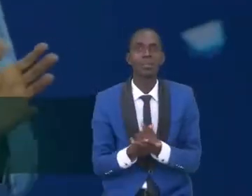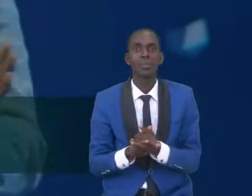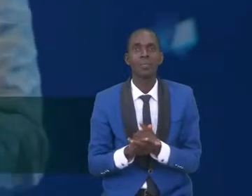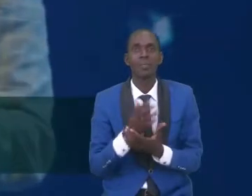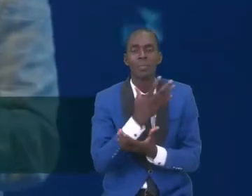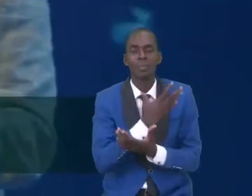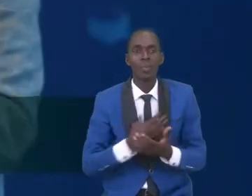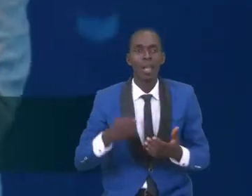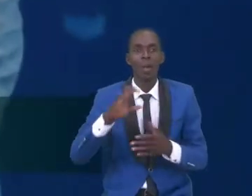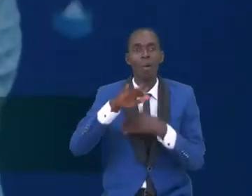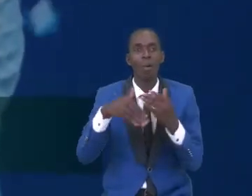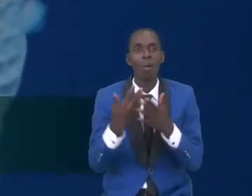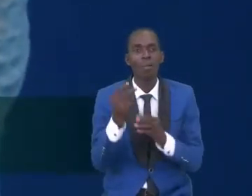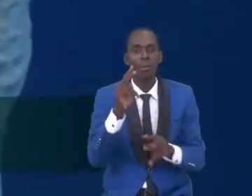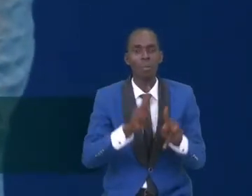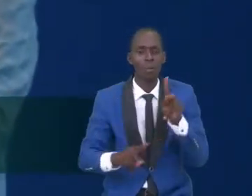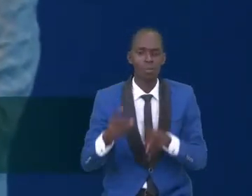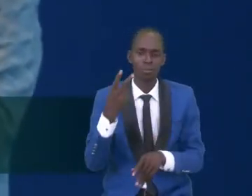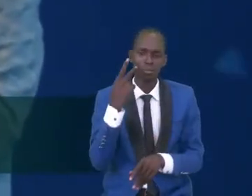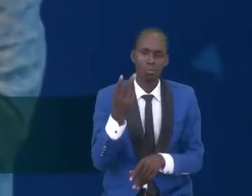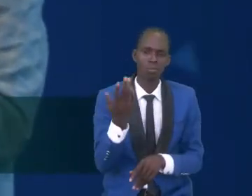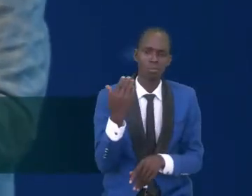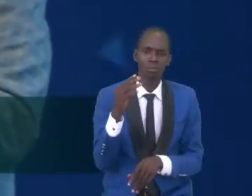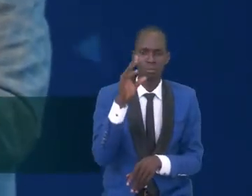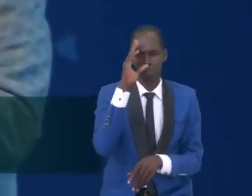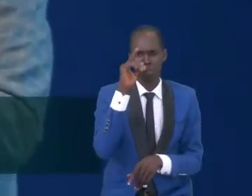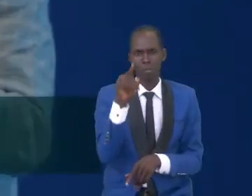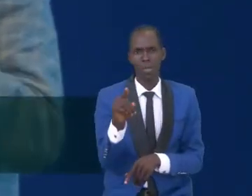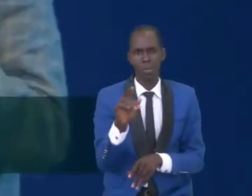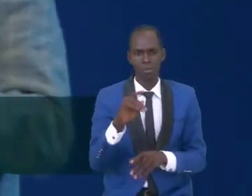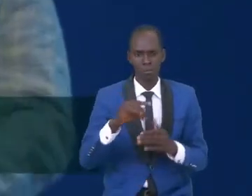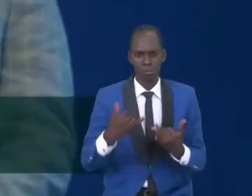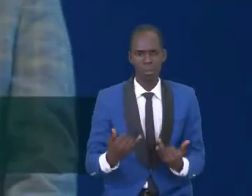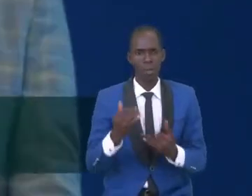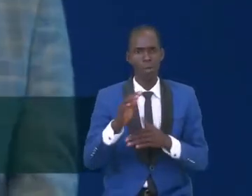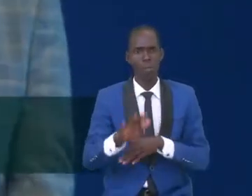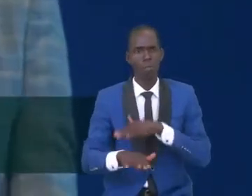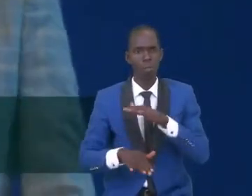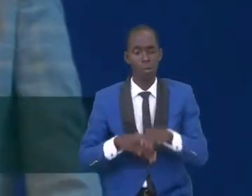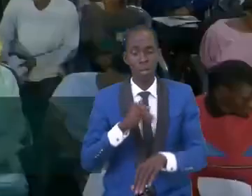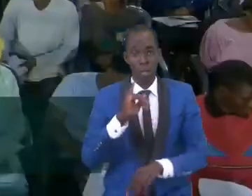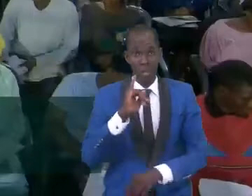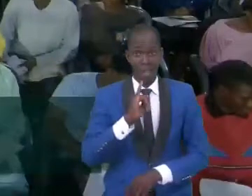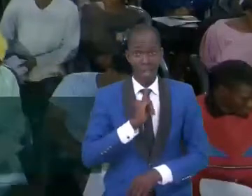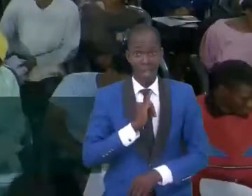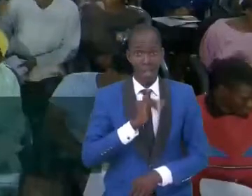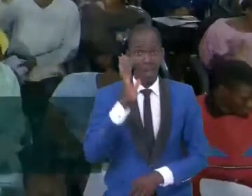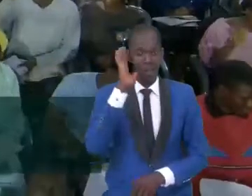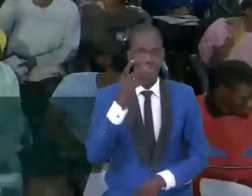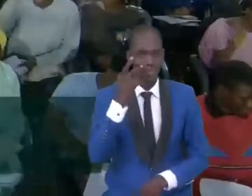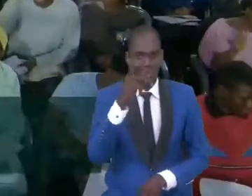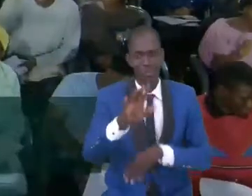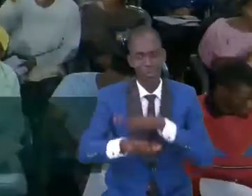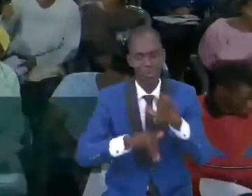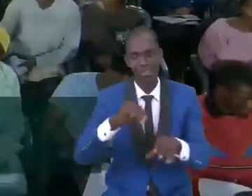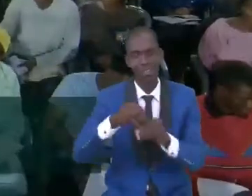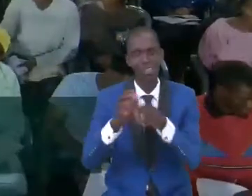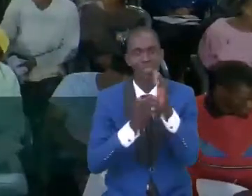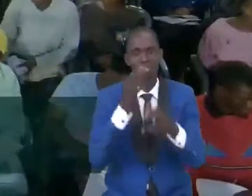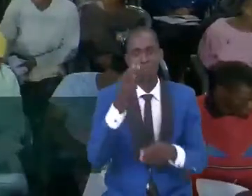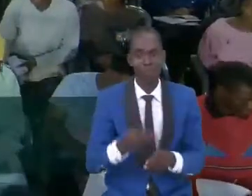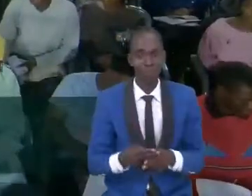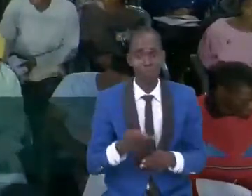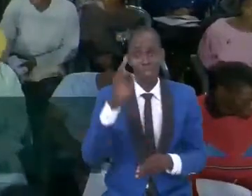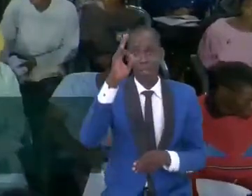all the people saw him walking. I will see you walking. I